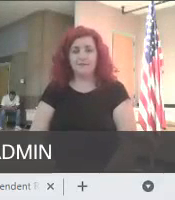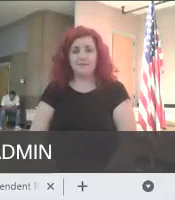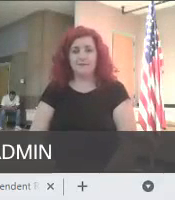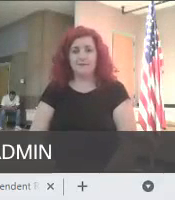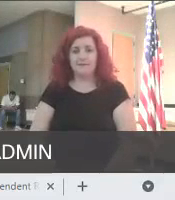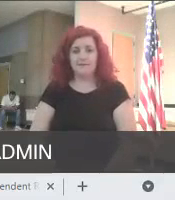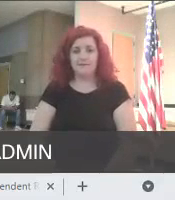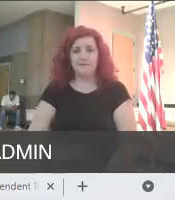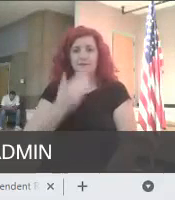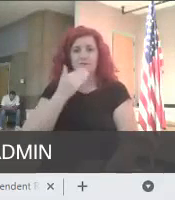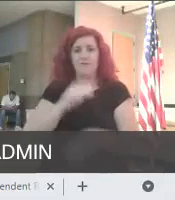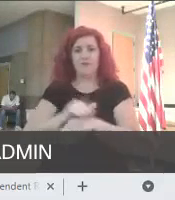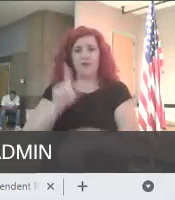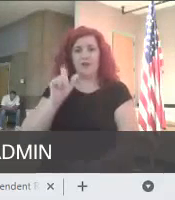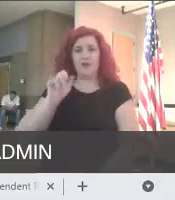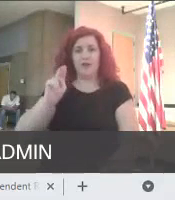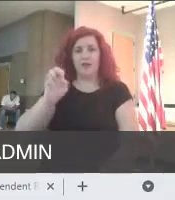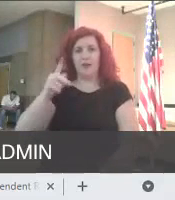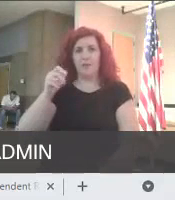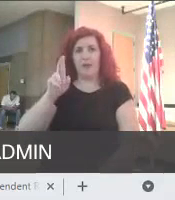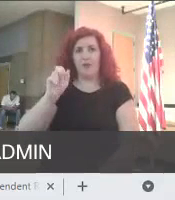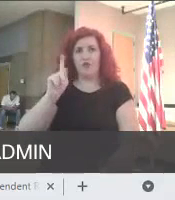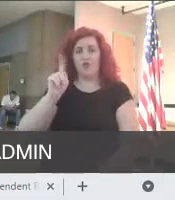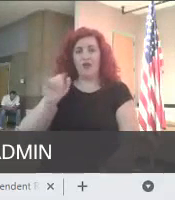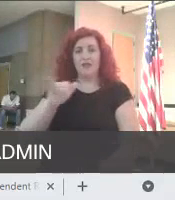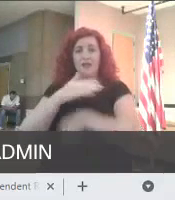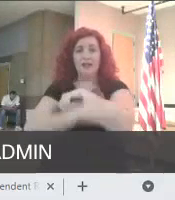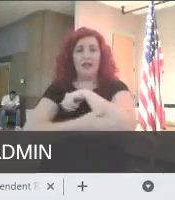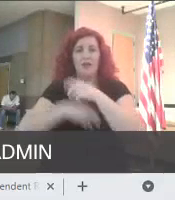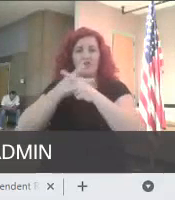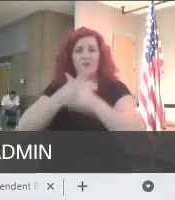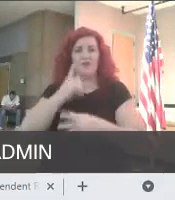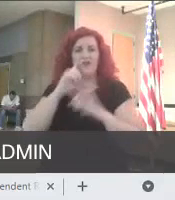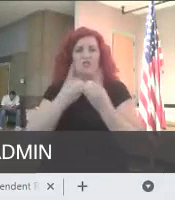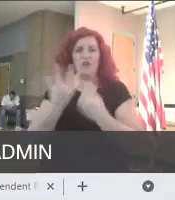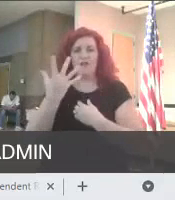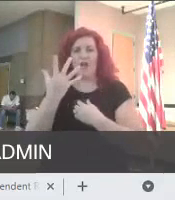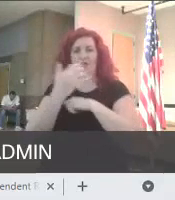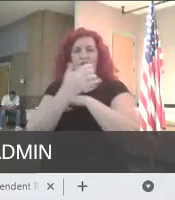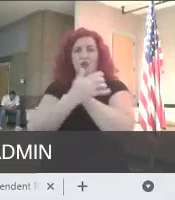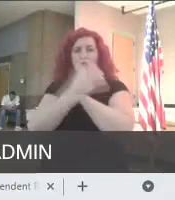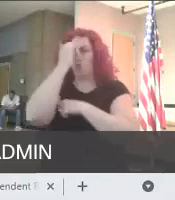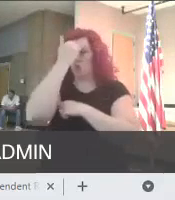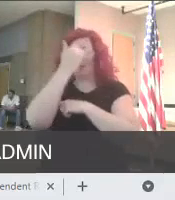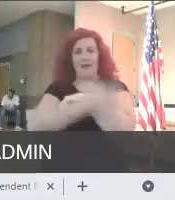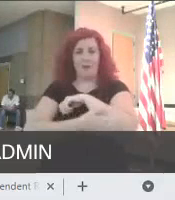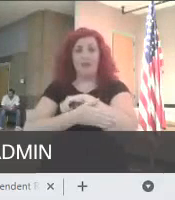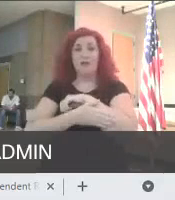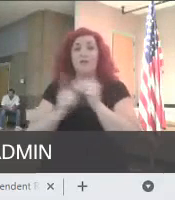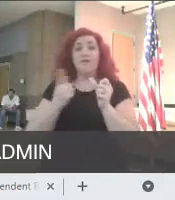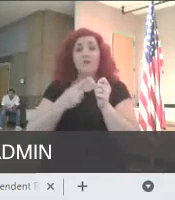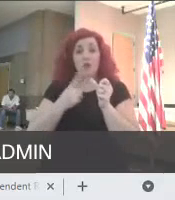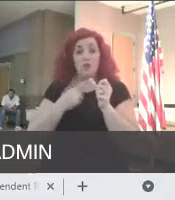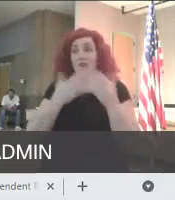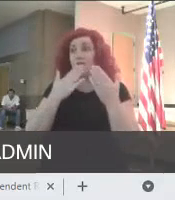Good evening, I'm Lynn Pancrazi. I am the County Supervisor for District 5 here in Yuma County. And first of all, let me thank